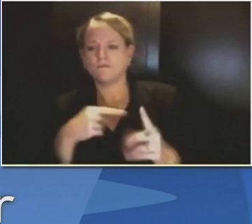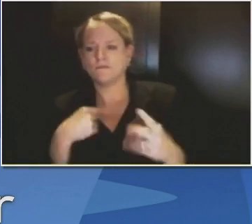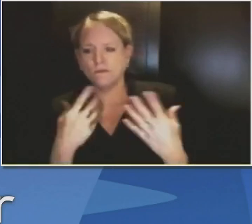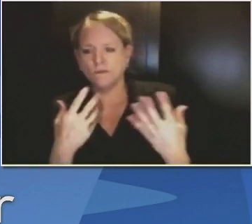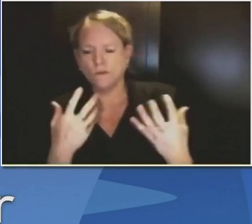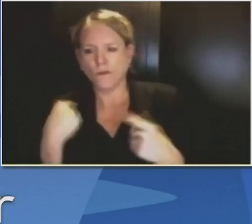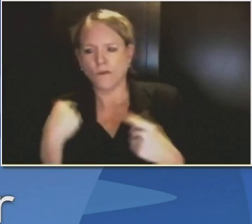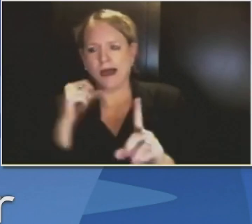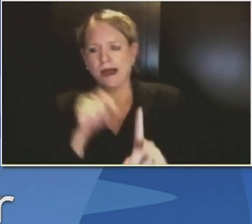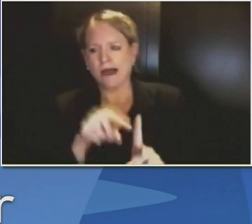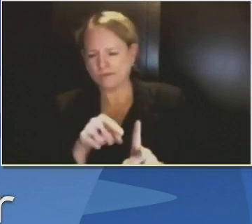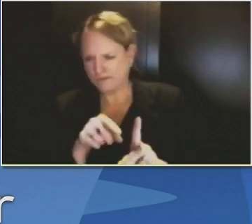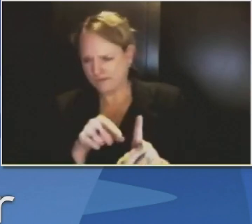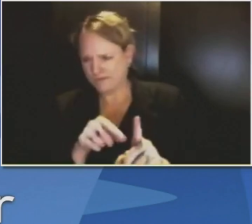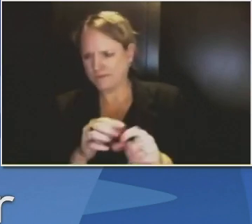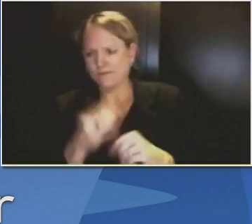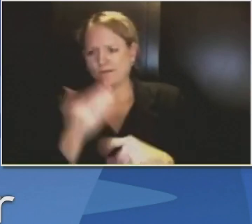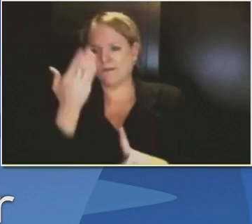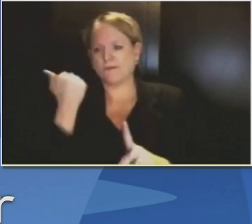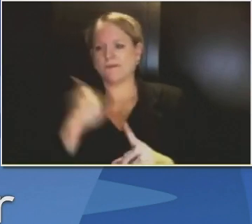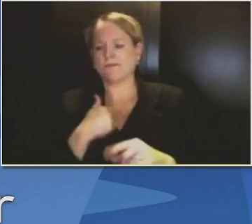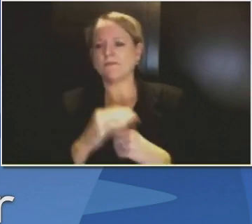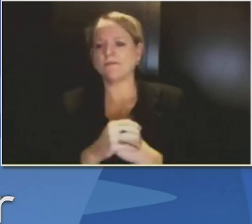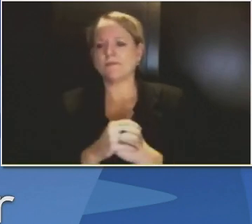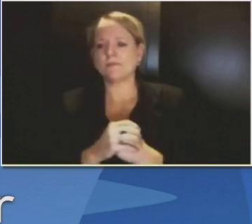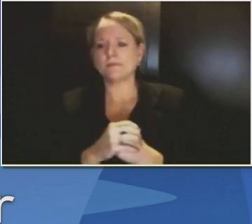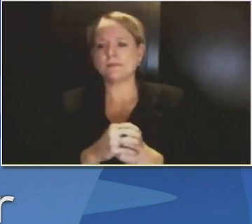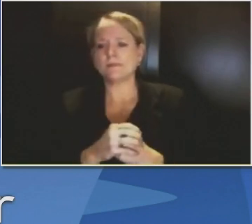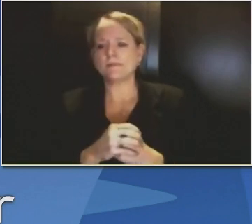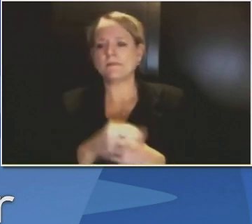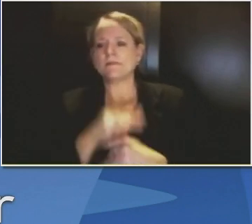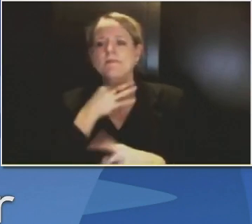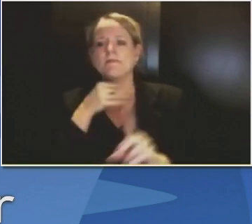which counties actually are leading the outbreak?